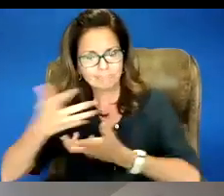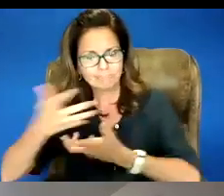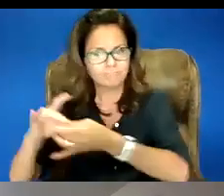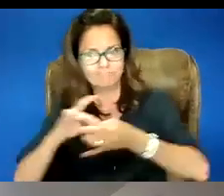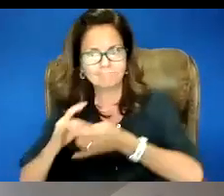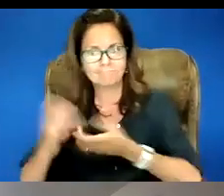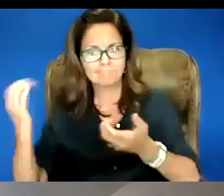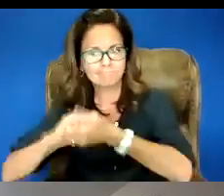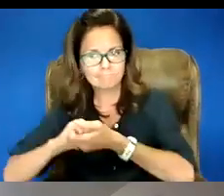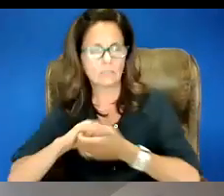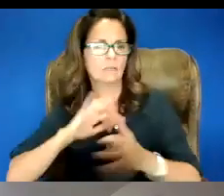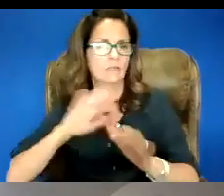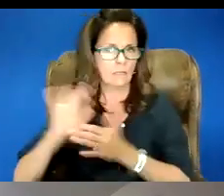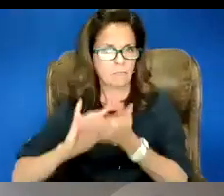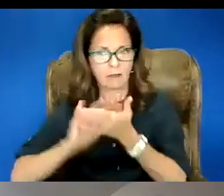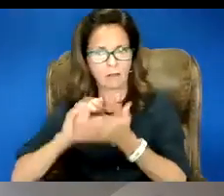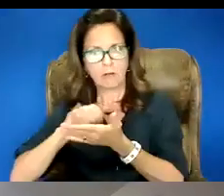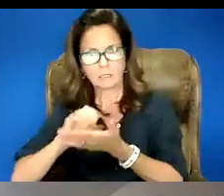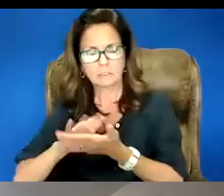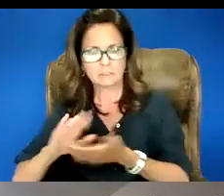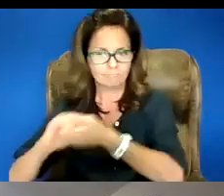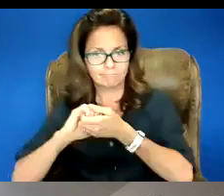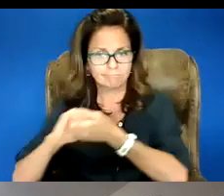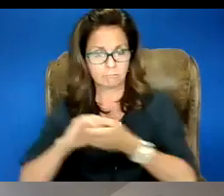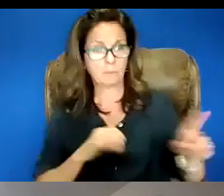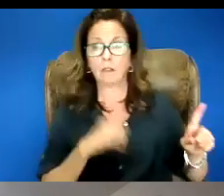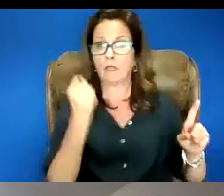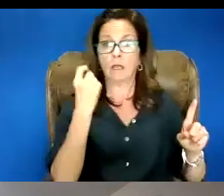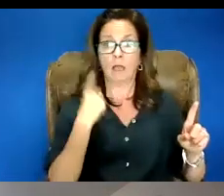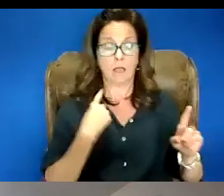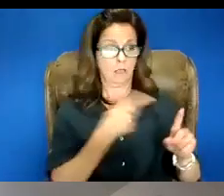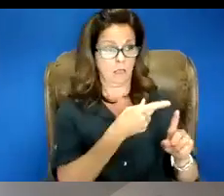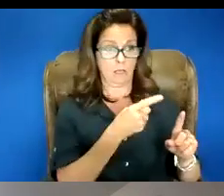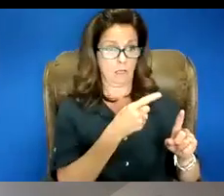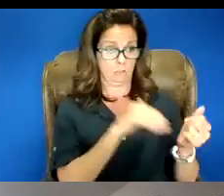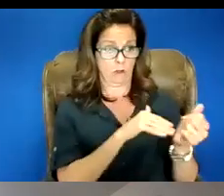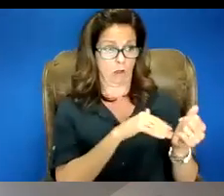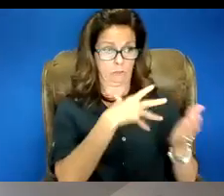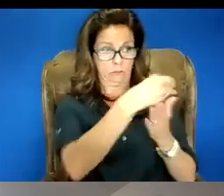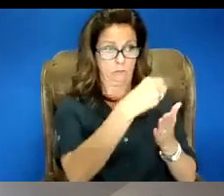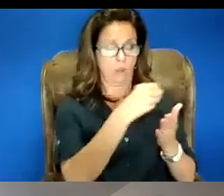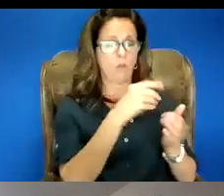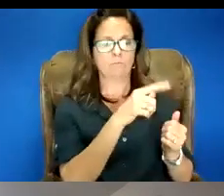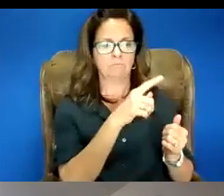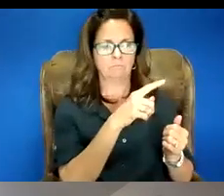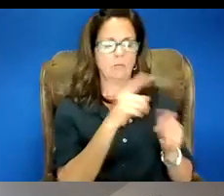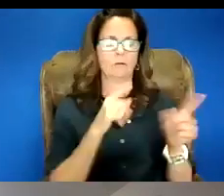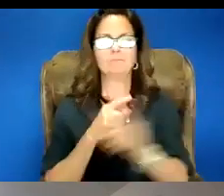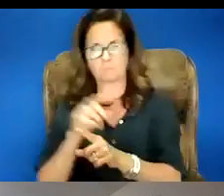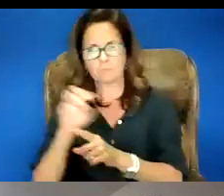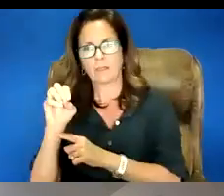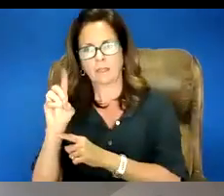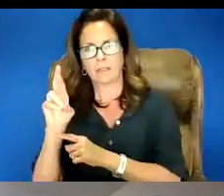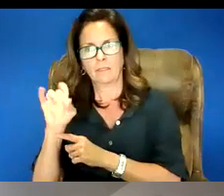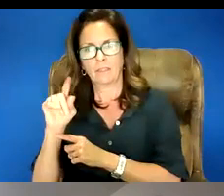And the Everside physicians are amazing. I've worked with them and introduced the program to them back